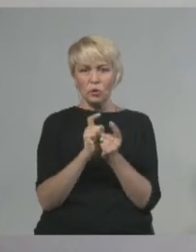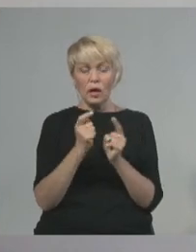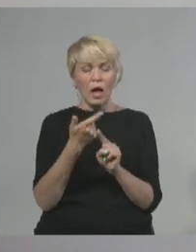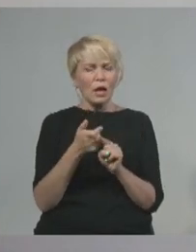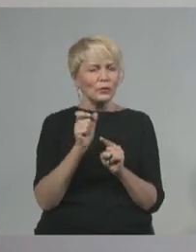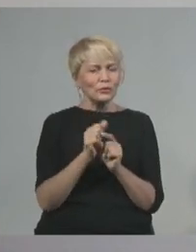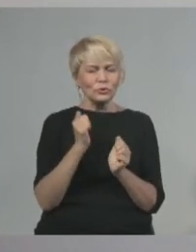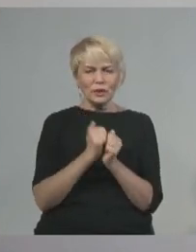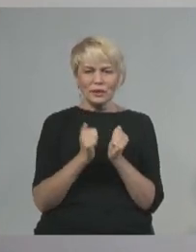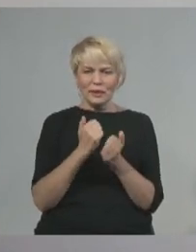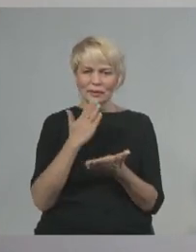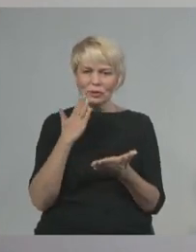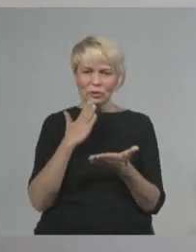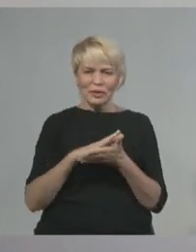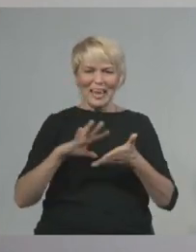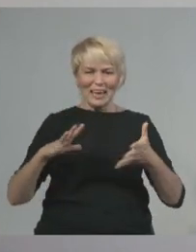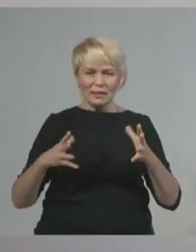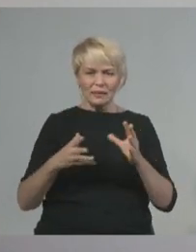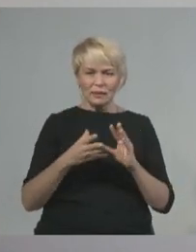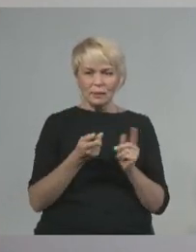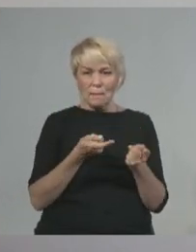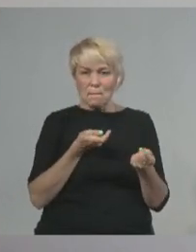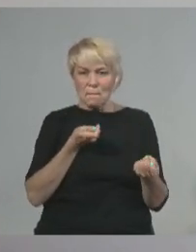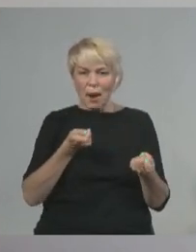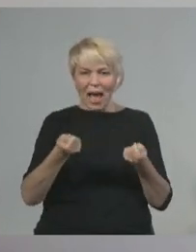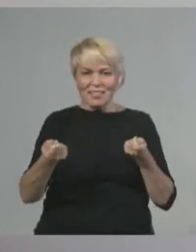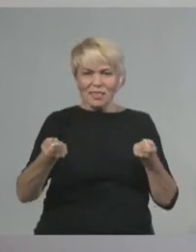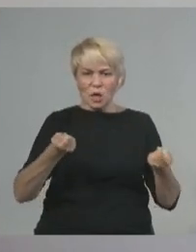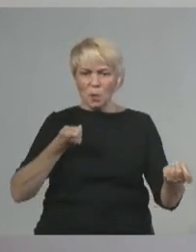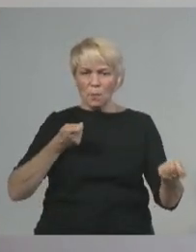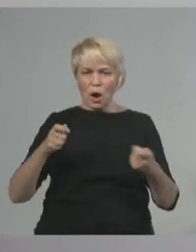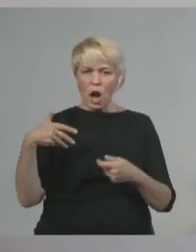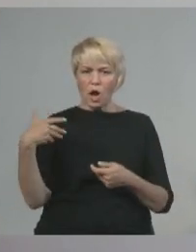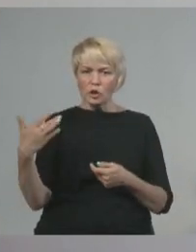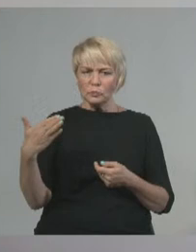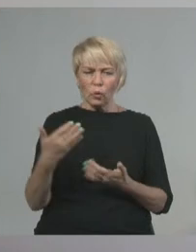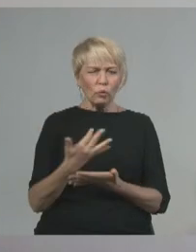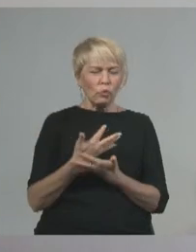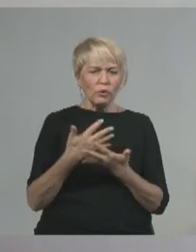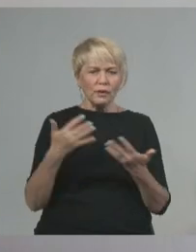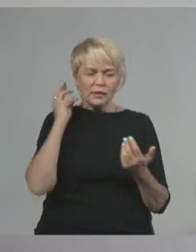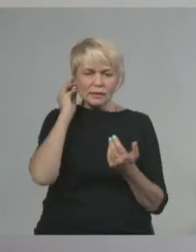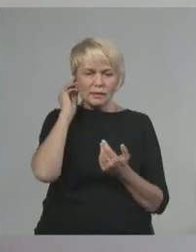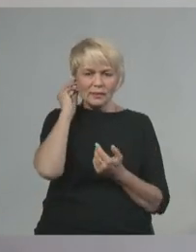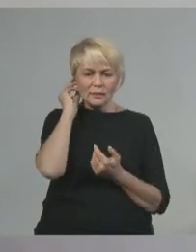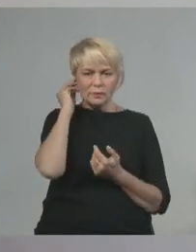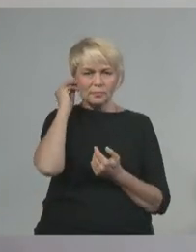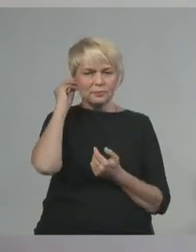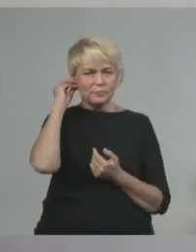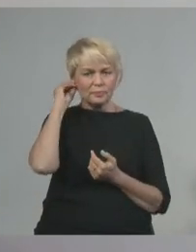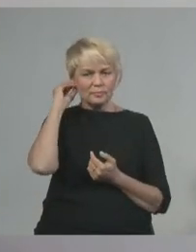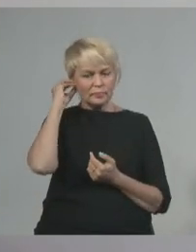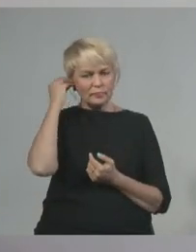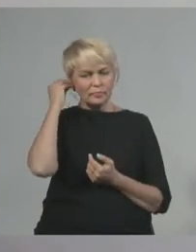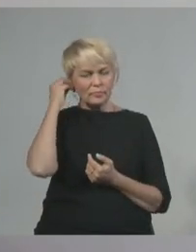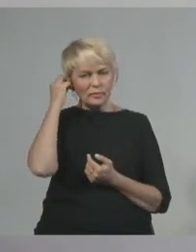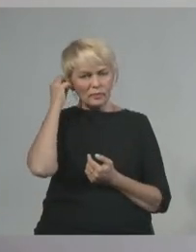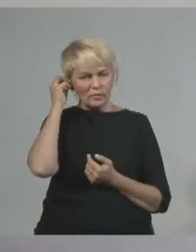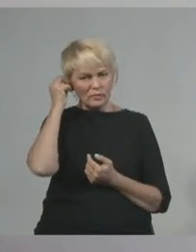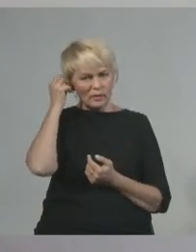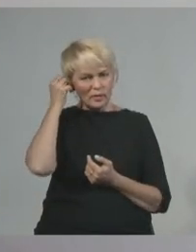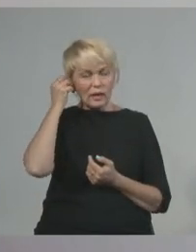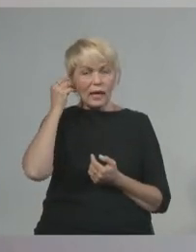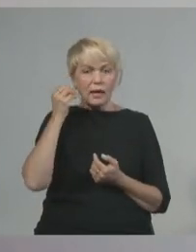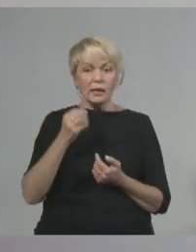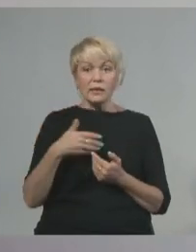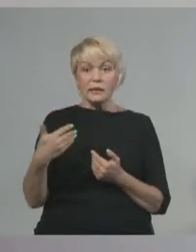manipulation of political bases by political elites or by propaganda mechanisms and sometimes by media